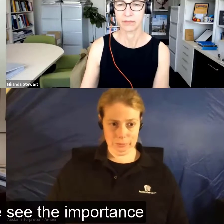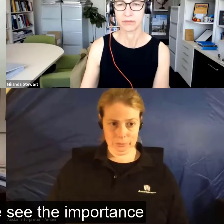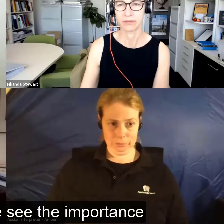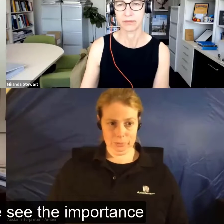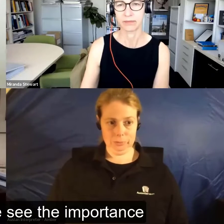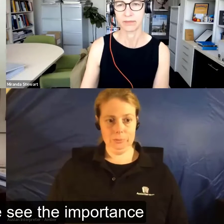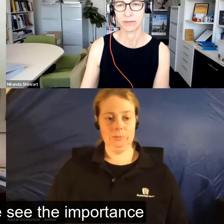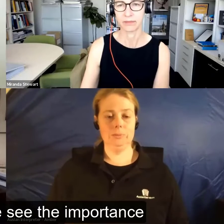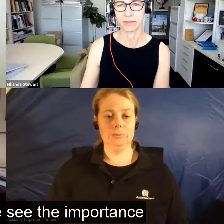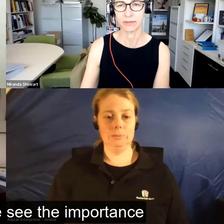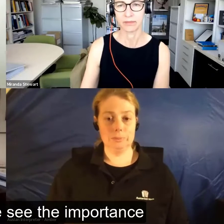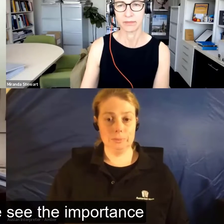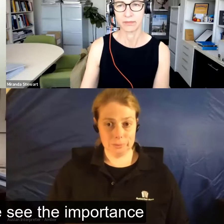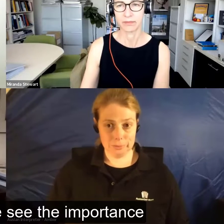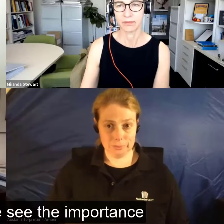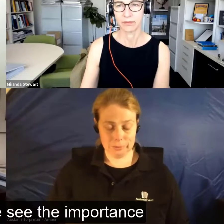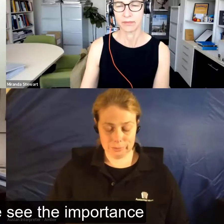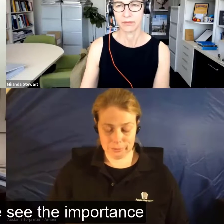Hearing Sarah, we